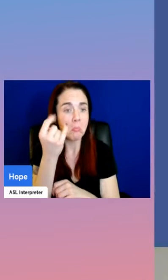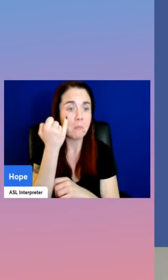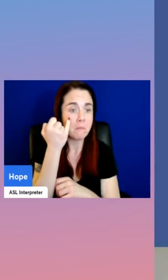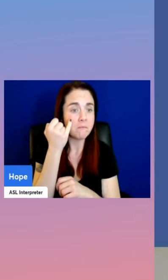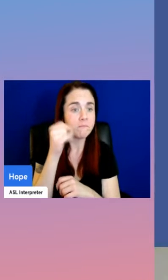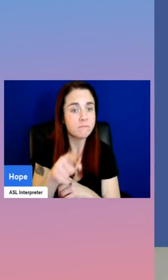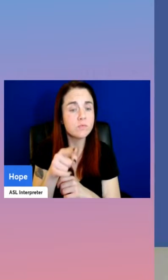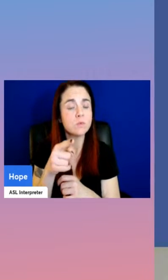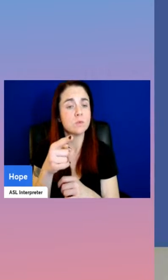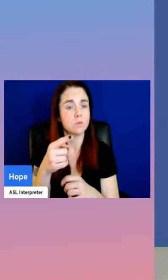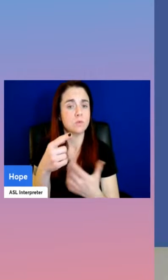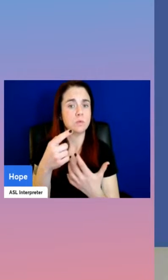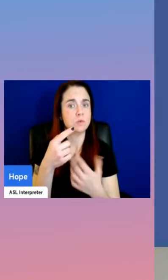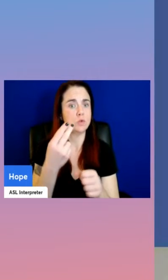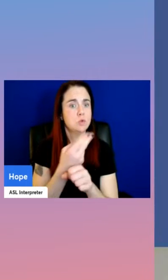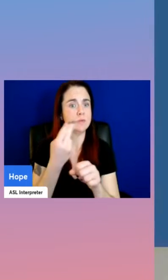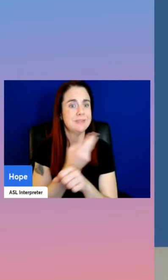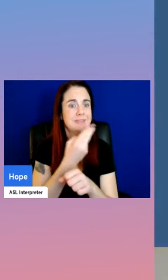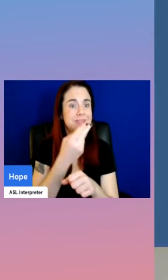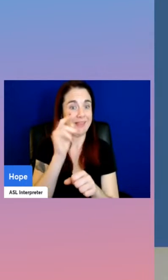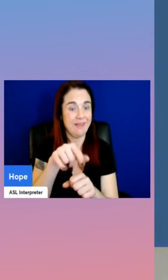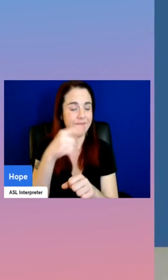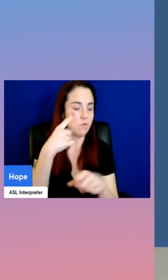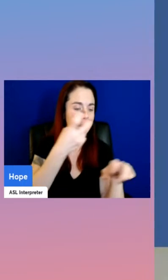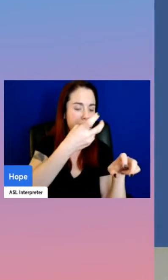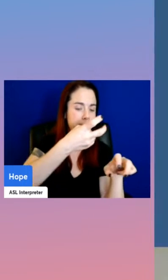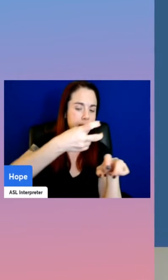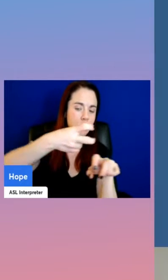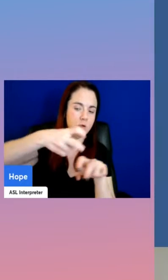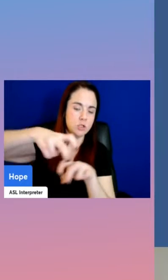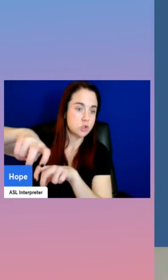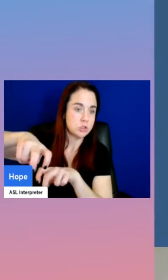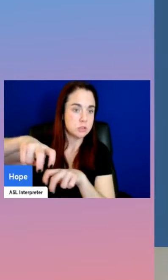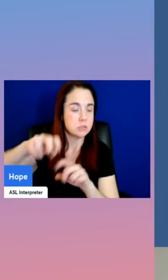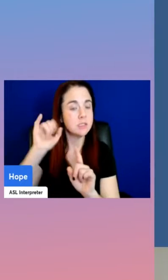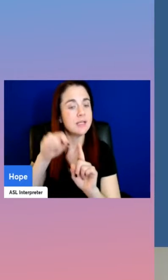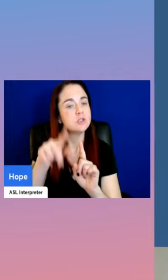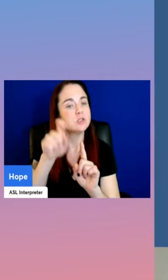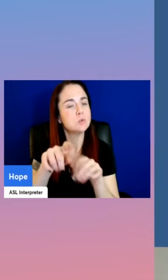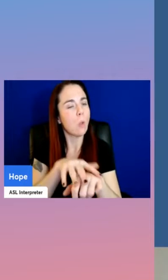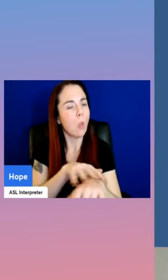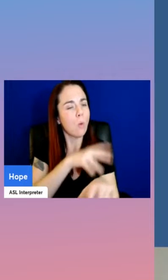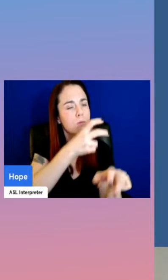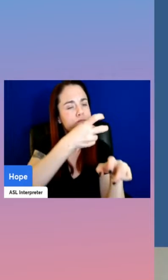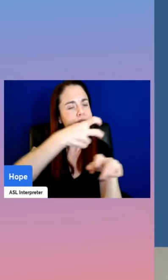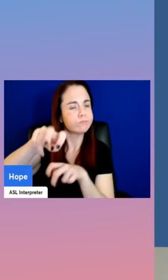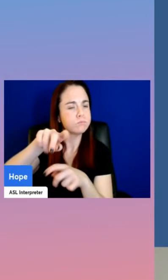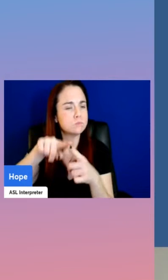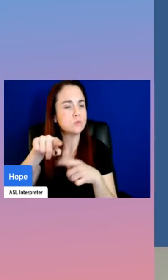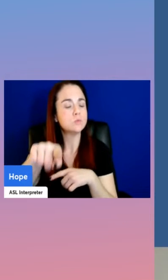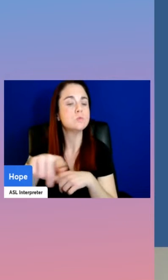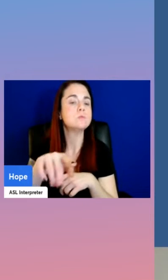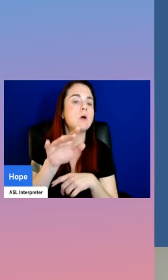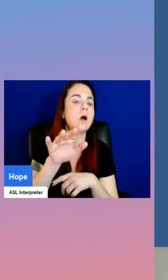as a migration initiative, then you need to slowly migrate towards those AWS and Terraform